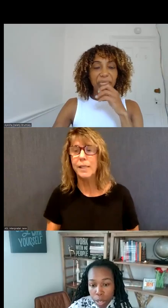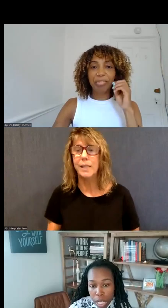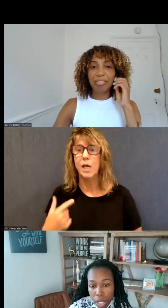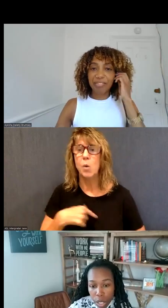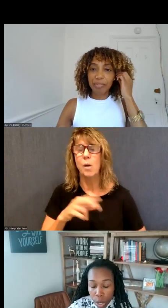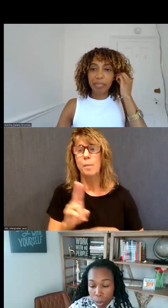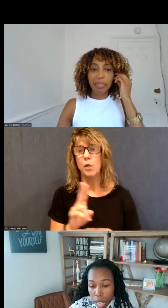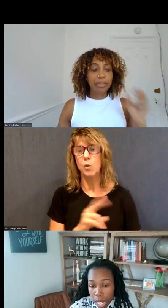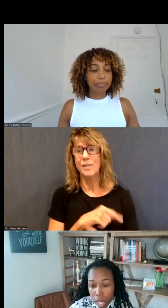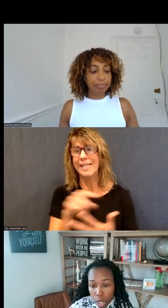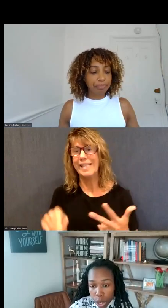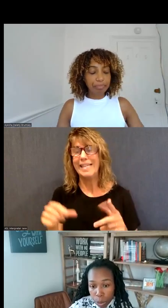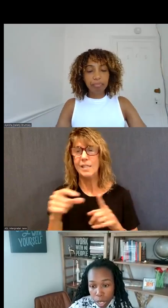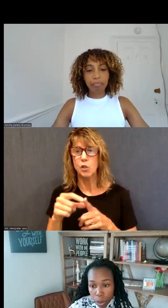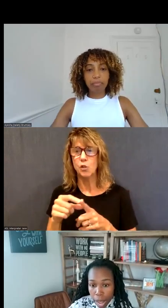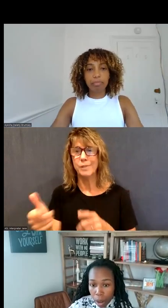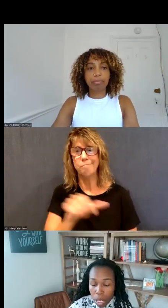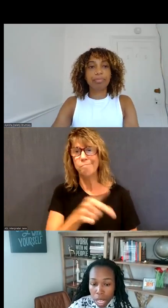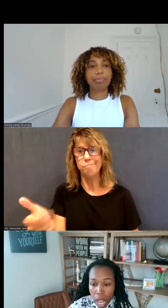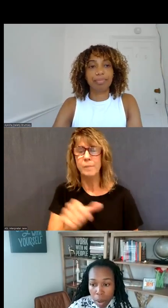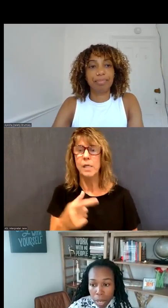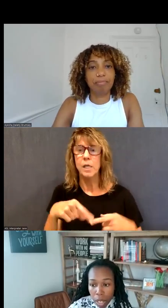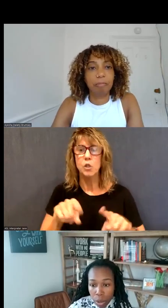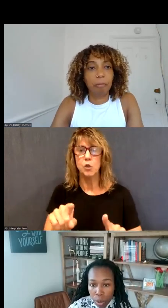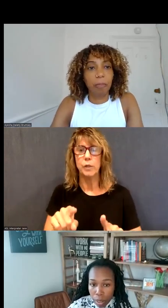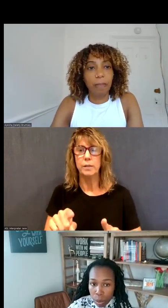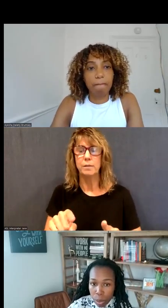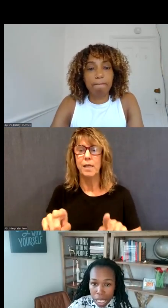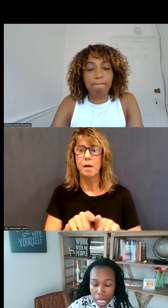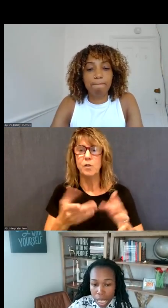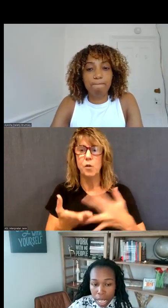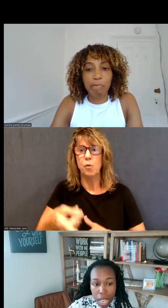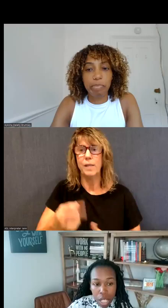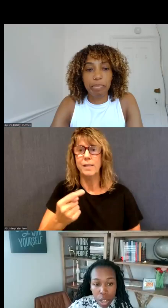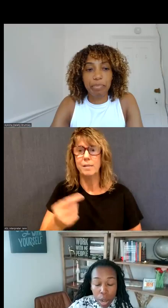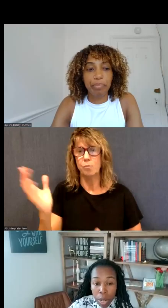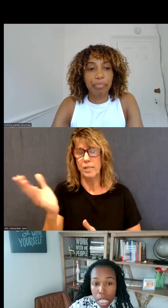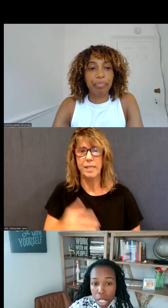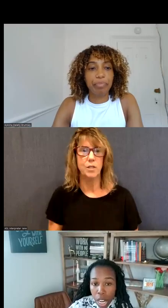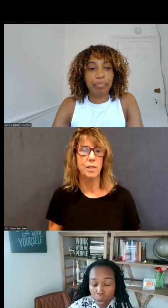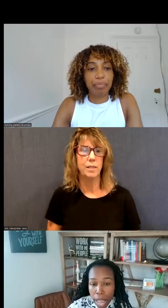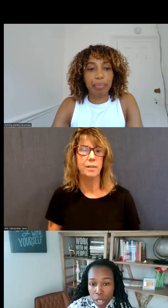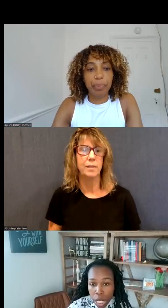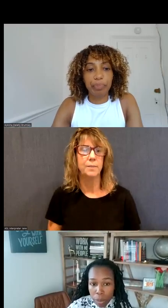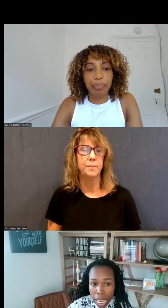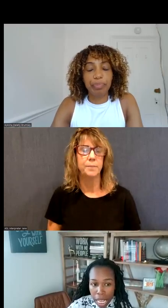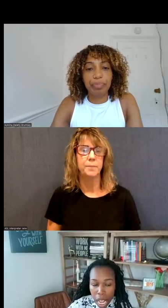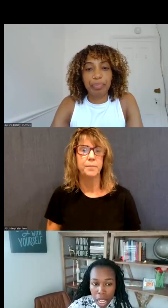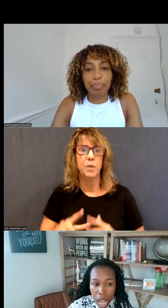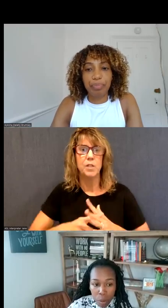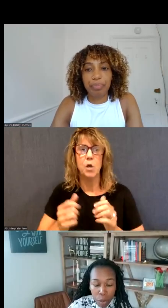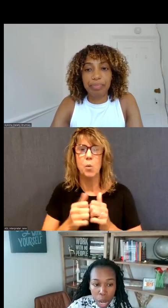we'll be using these terms interchangeably throughout and also throughout this presentation. So I wanted to start with just